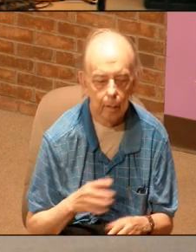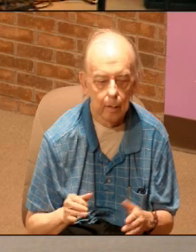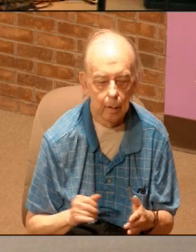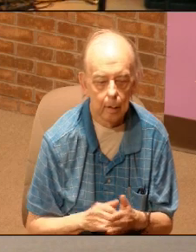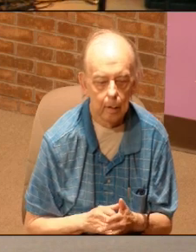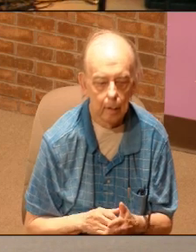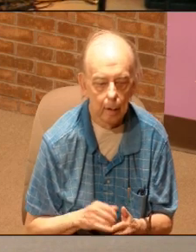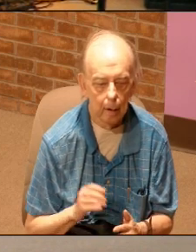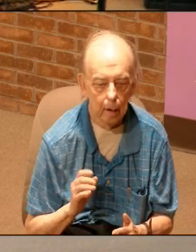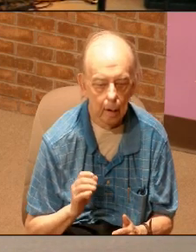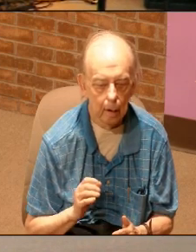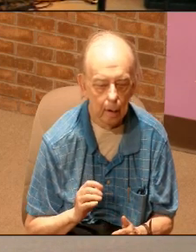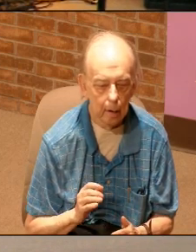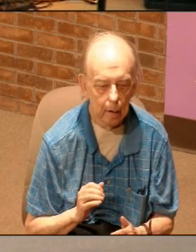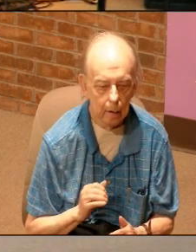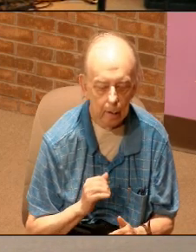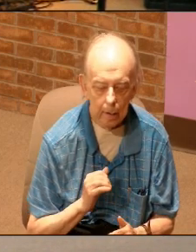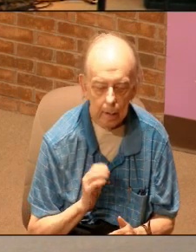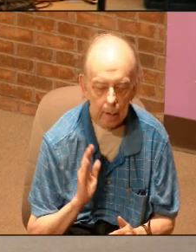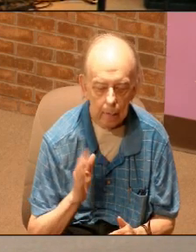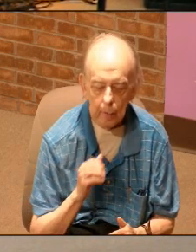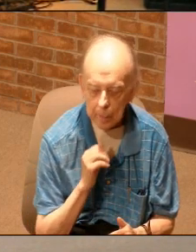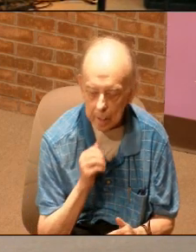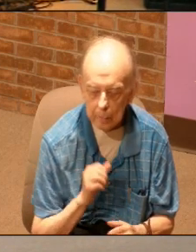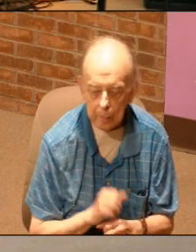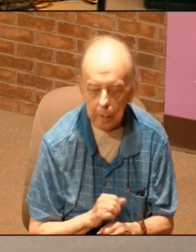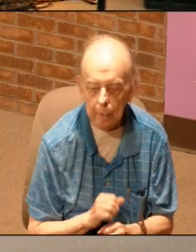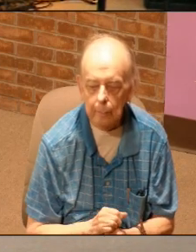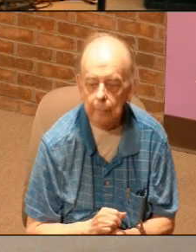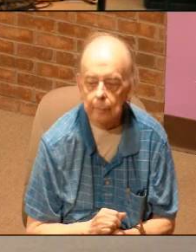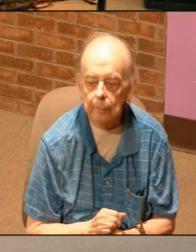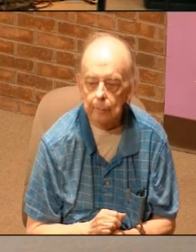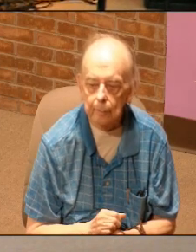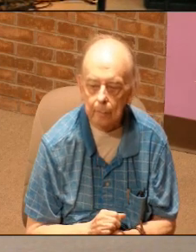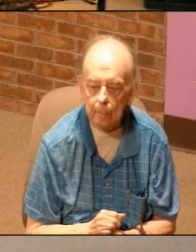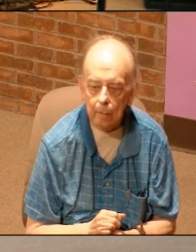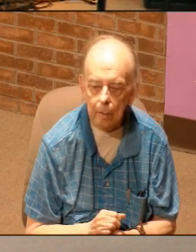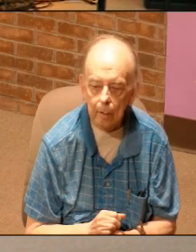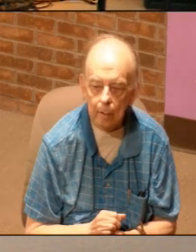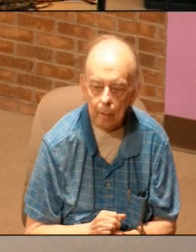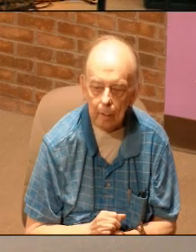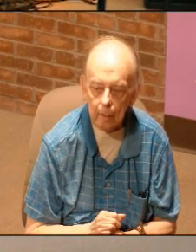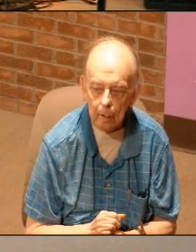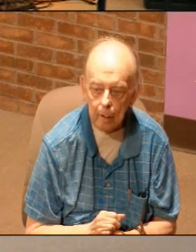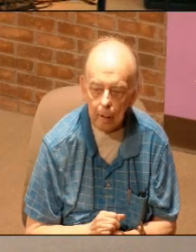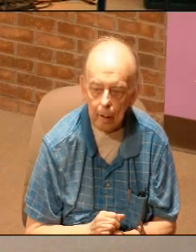do this, it will not work. So,